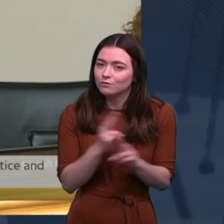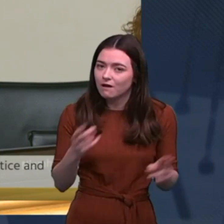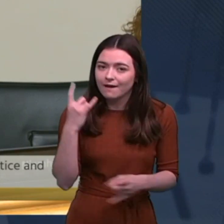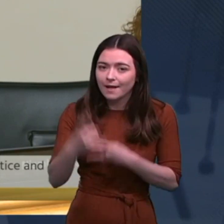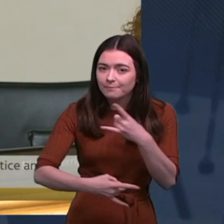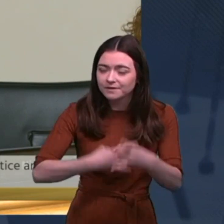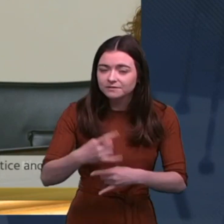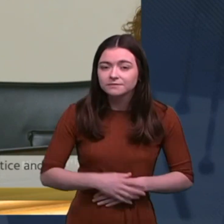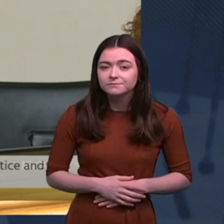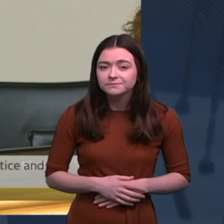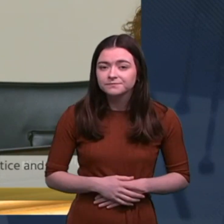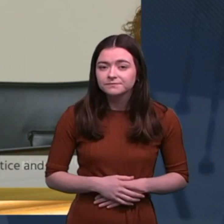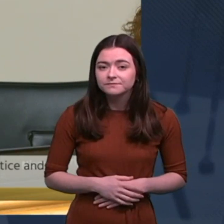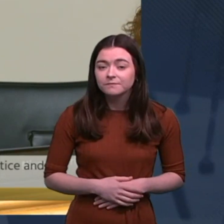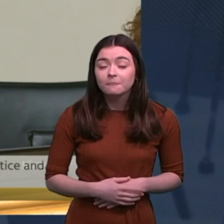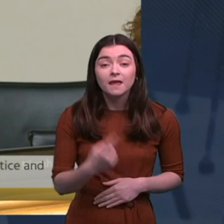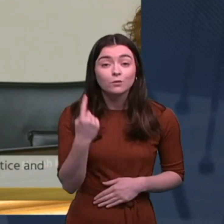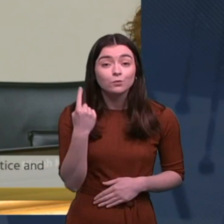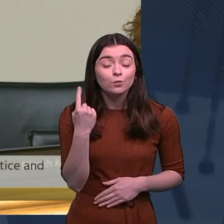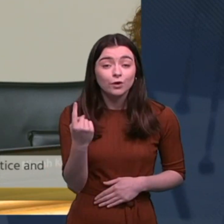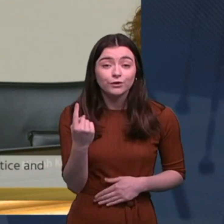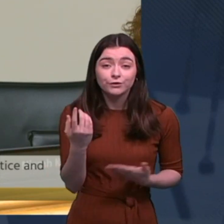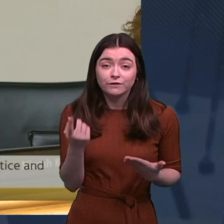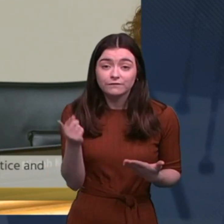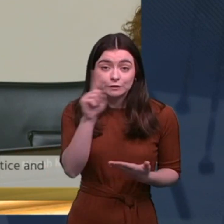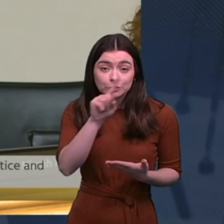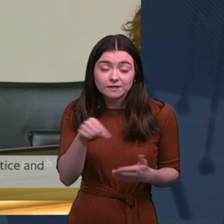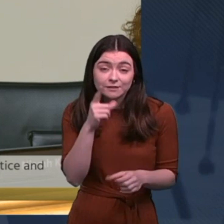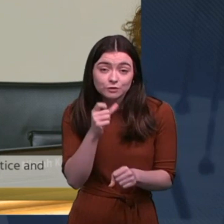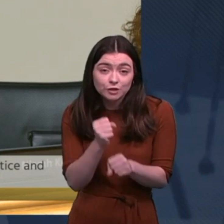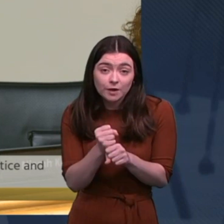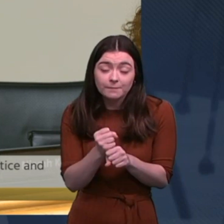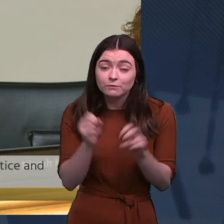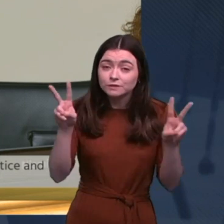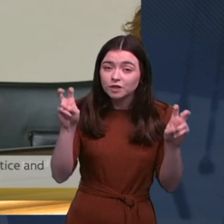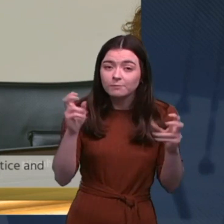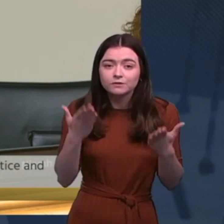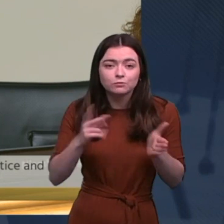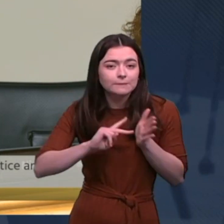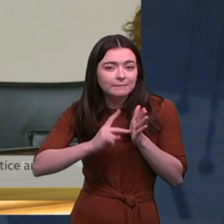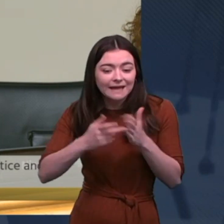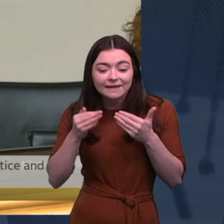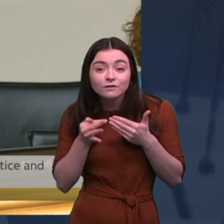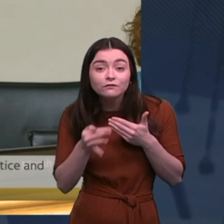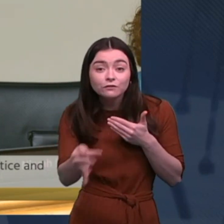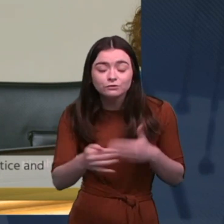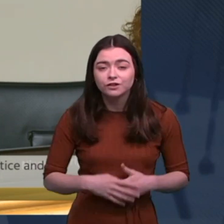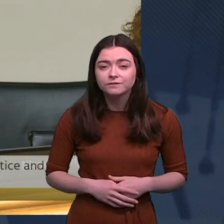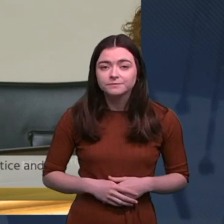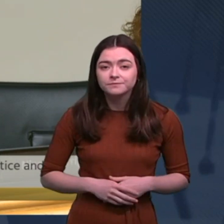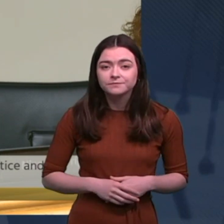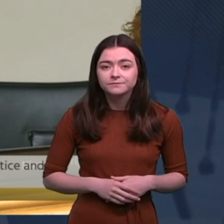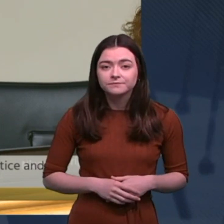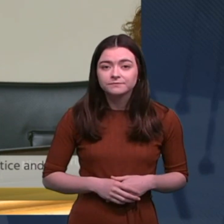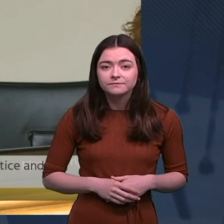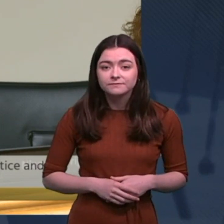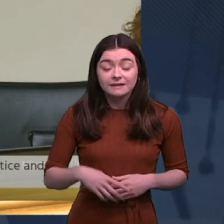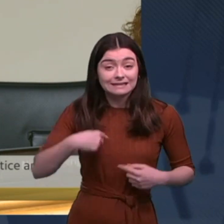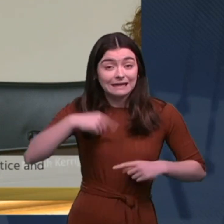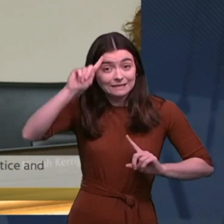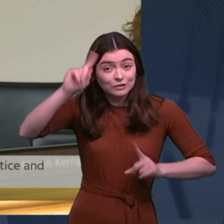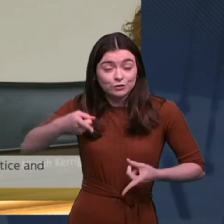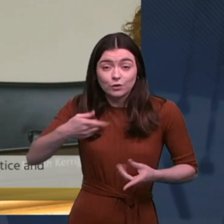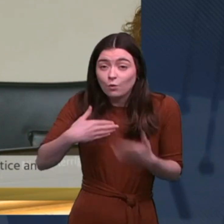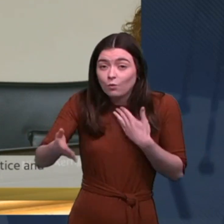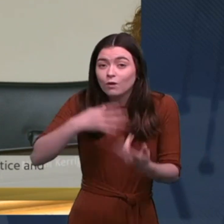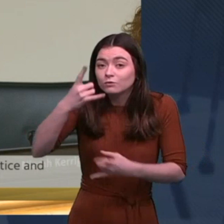case. And one of the subjects that they were going to cover in this course was planning for the future. And I didn't know what was going